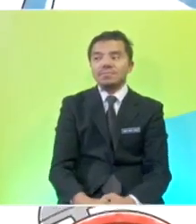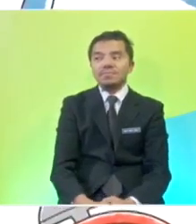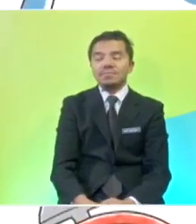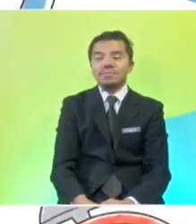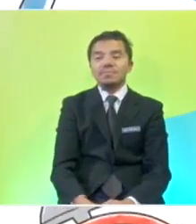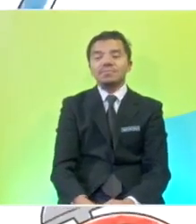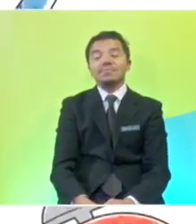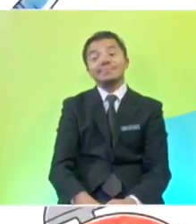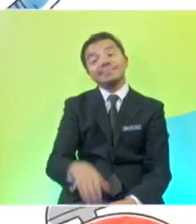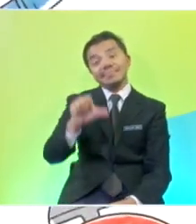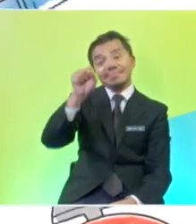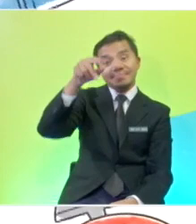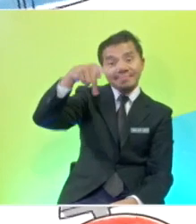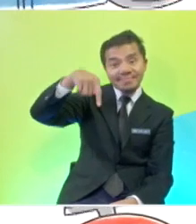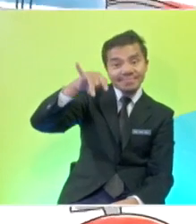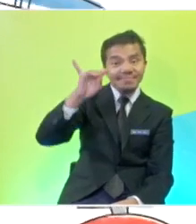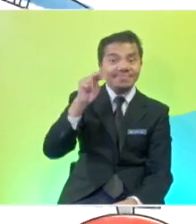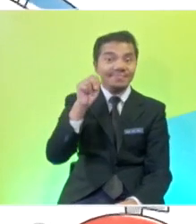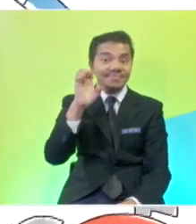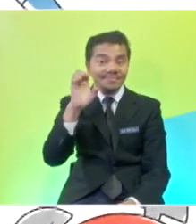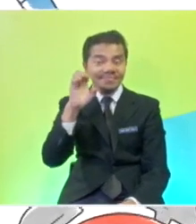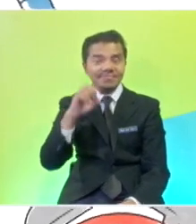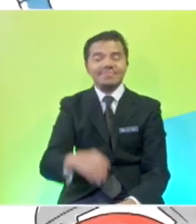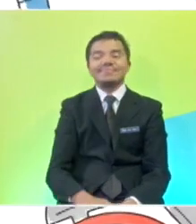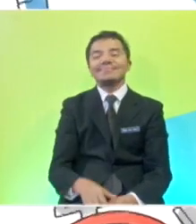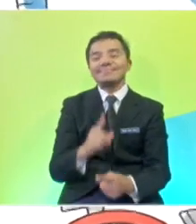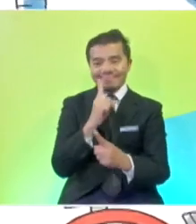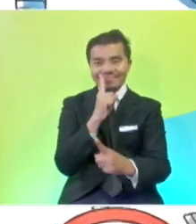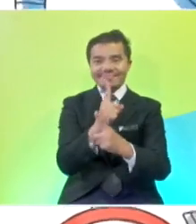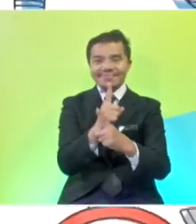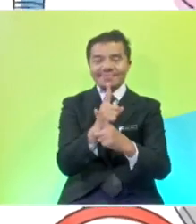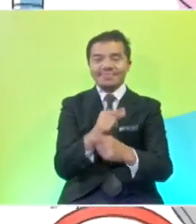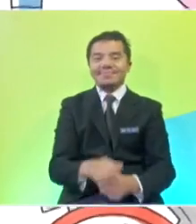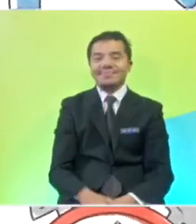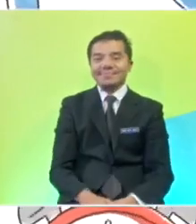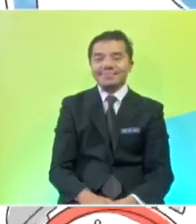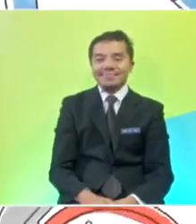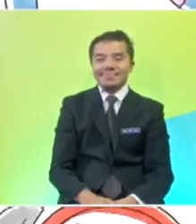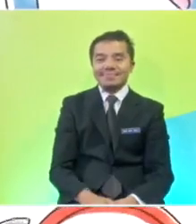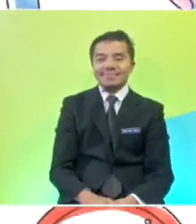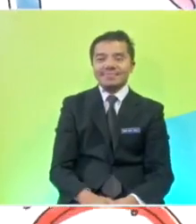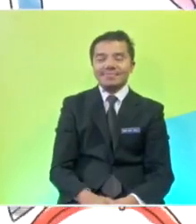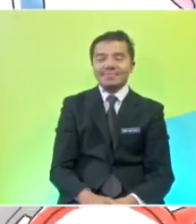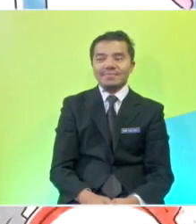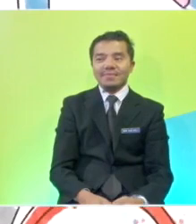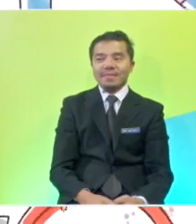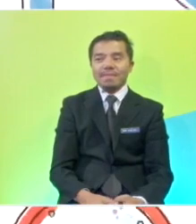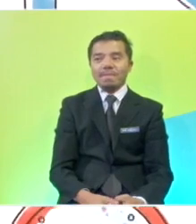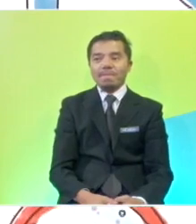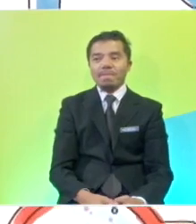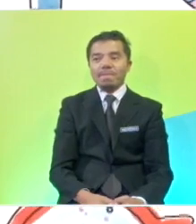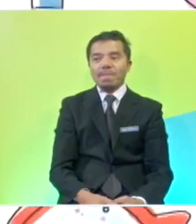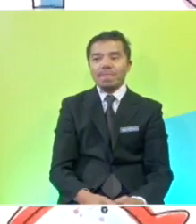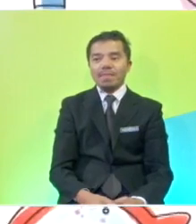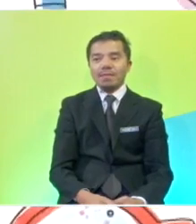Spinal cord. Okay, that's good. Correct answer. So, Chris, you can give her one smiley. Okay, for sure.